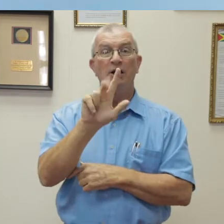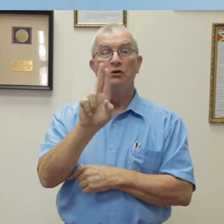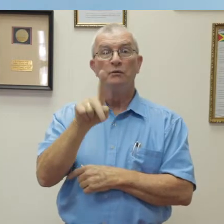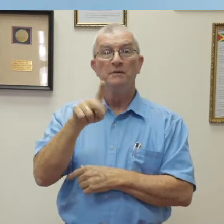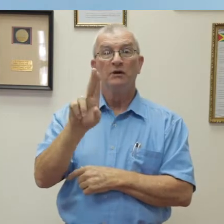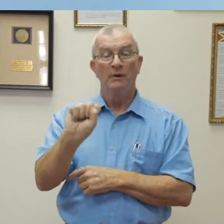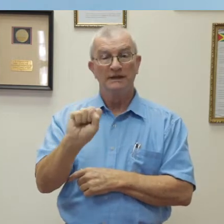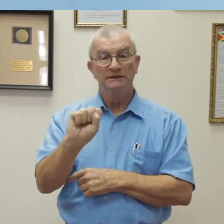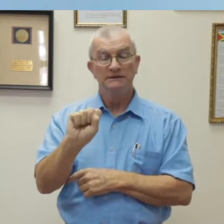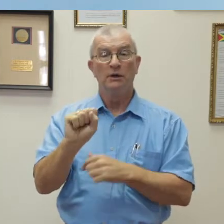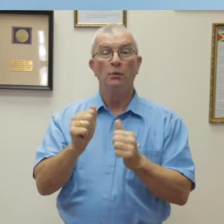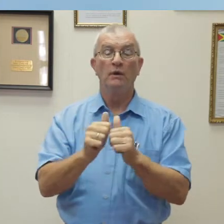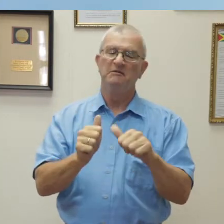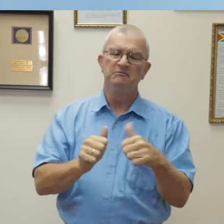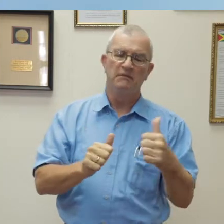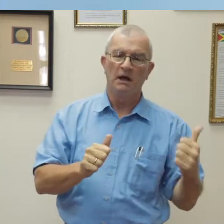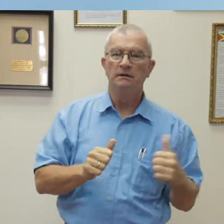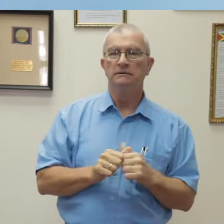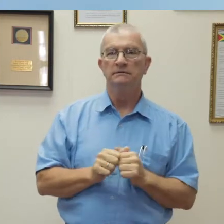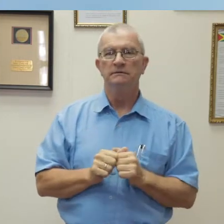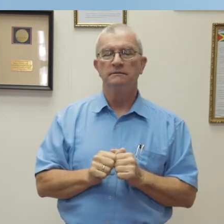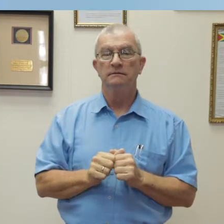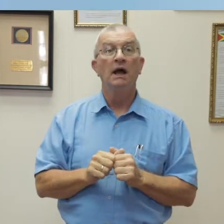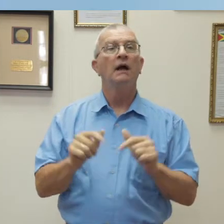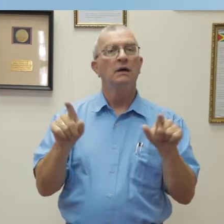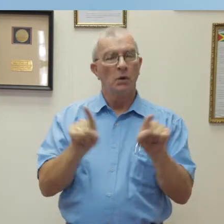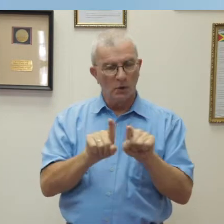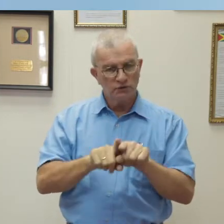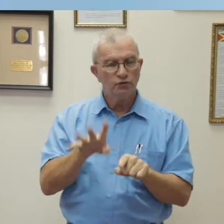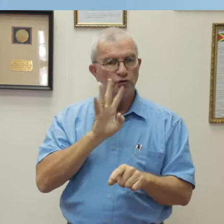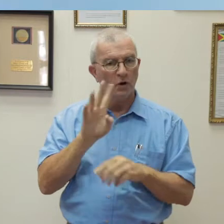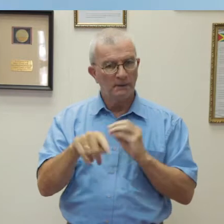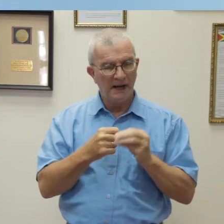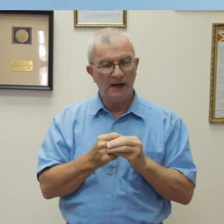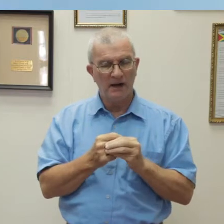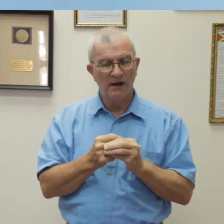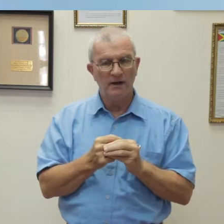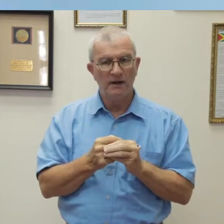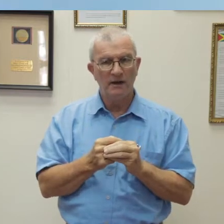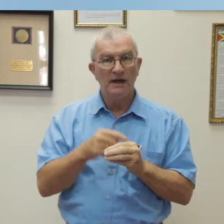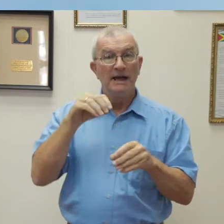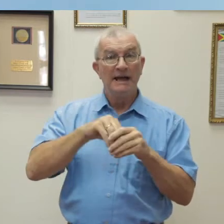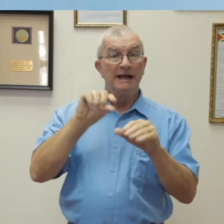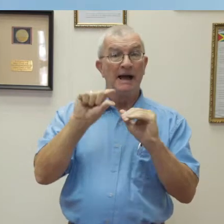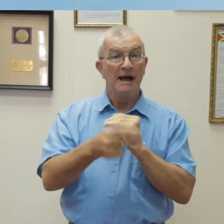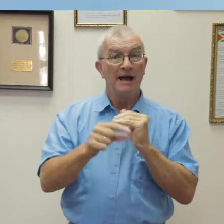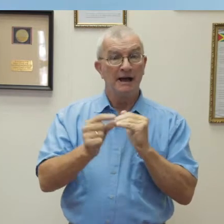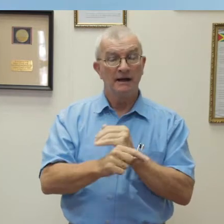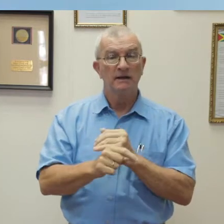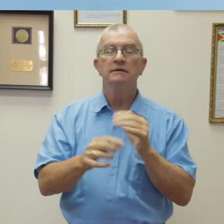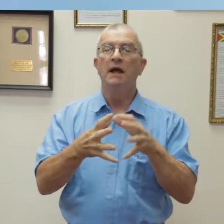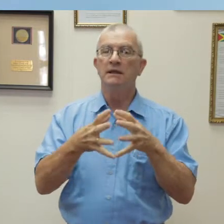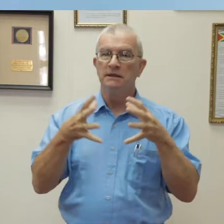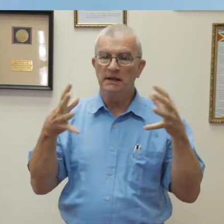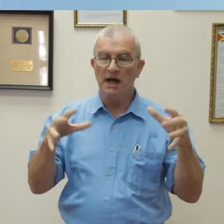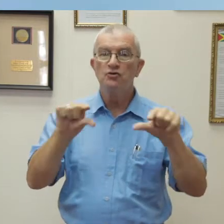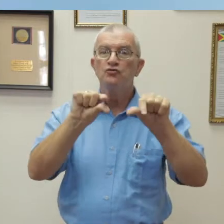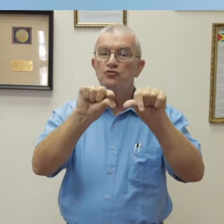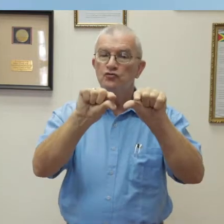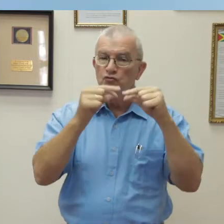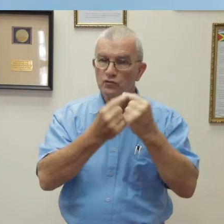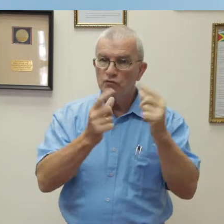others. He also mentioned that in Guyana, there is a large group of